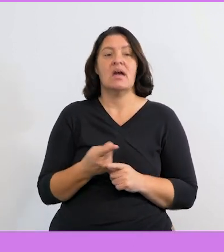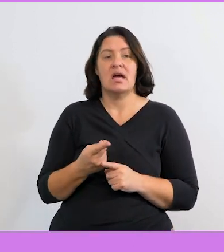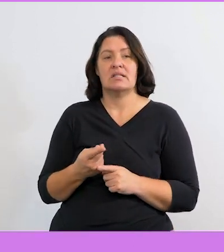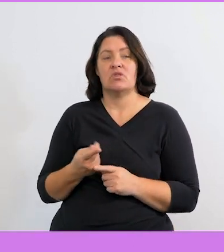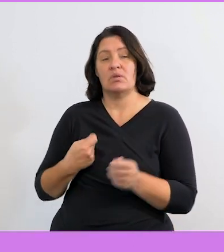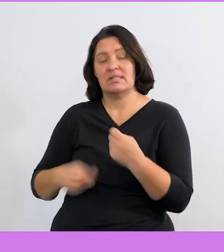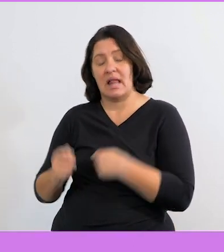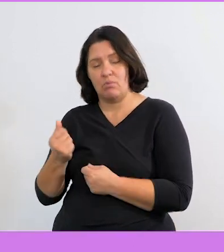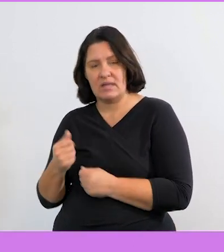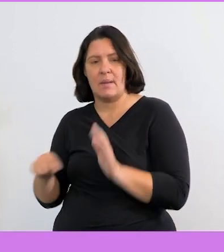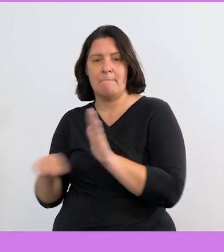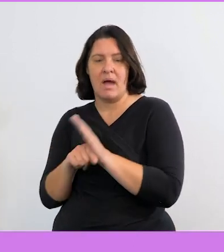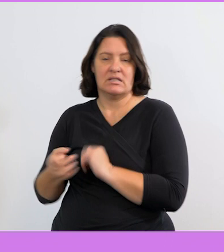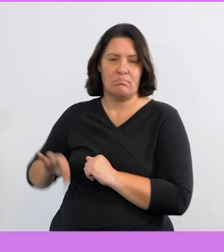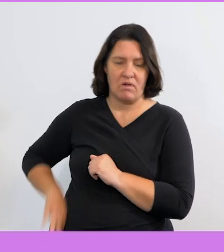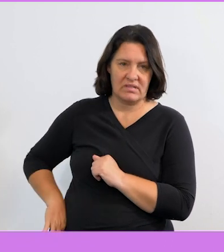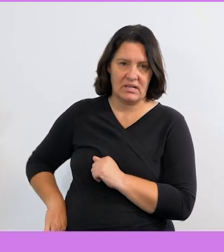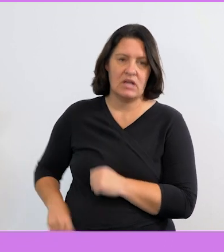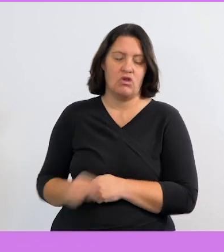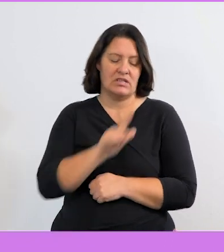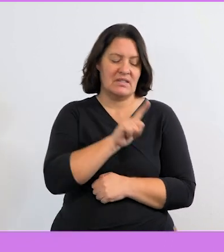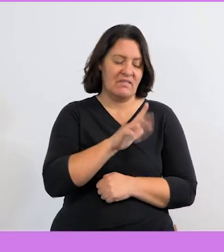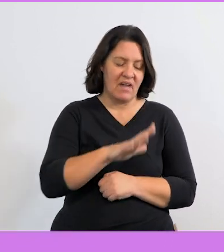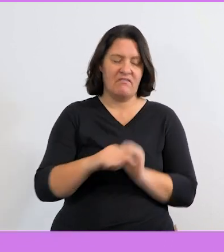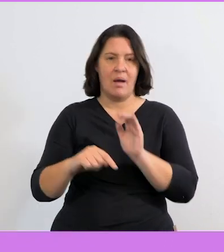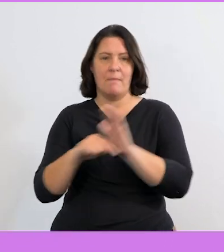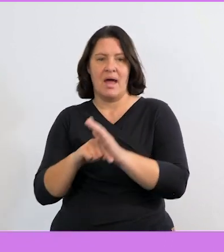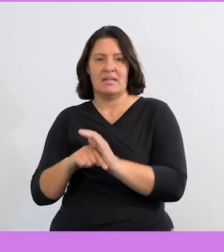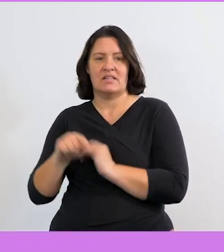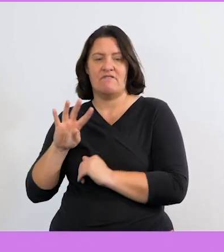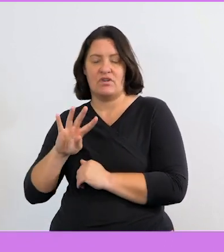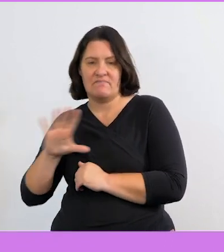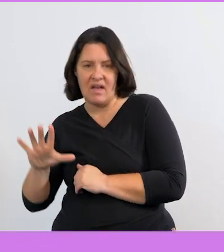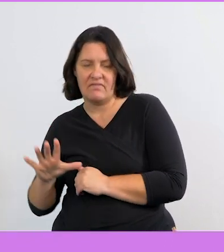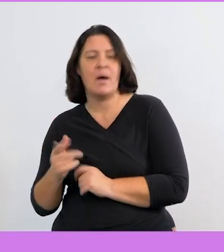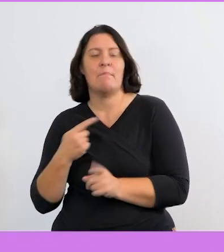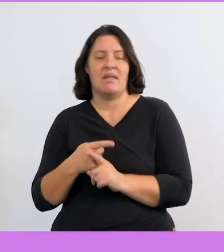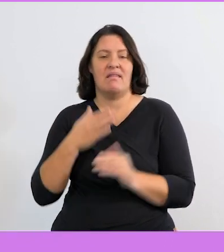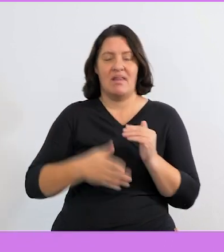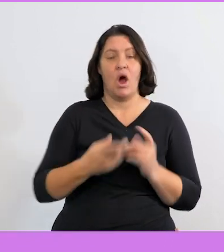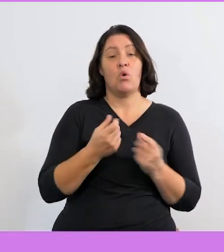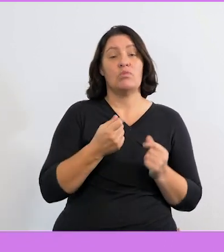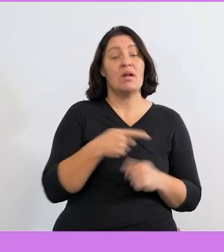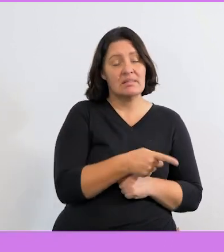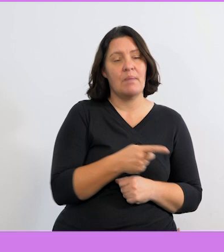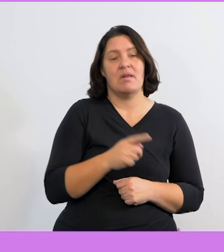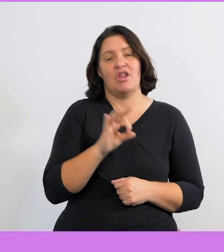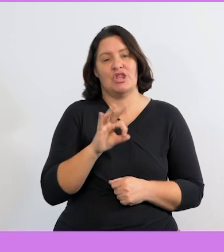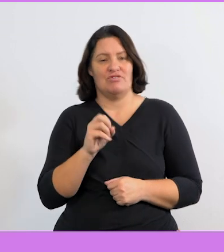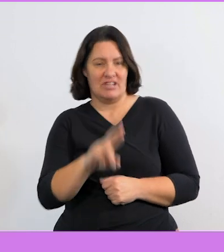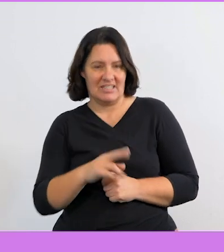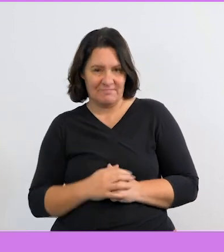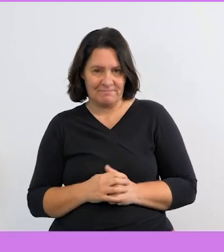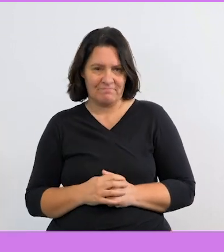your selling price is 75 Rand and your profit is 45 Rand. So therefore, a cost price will be 30